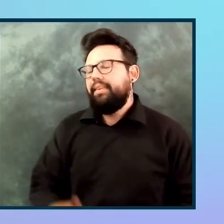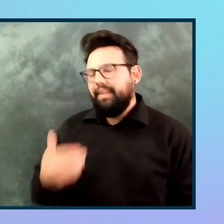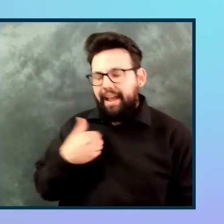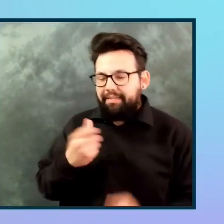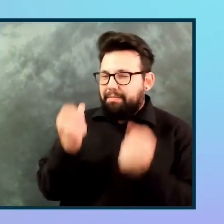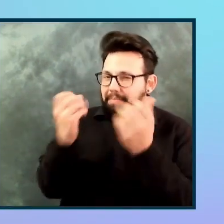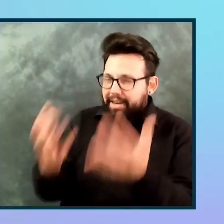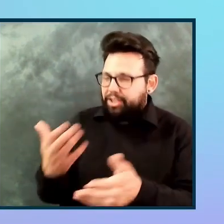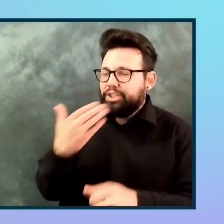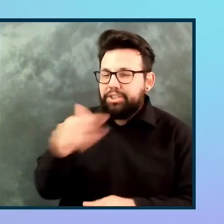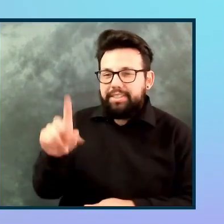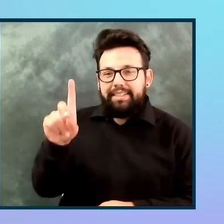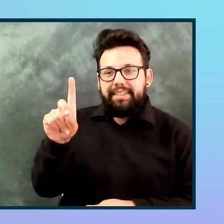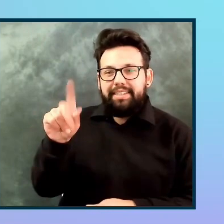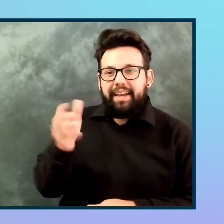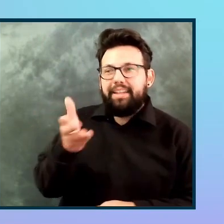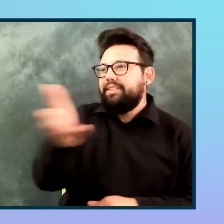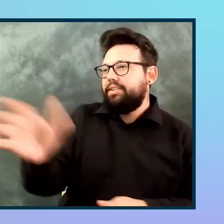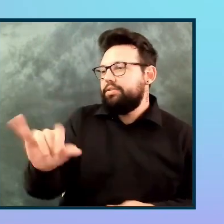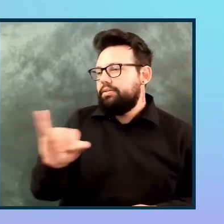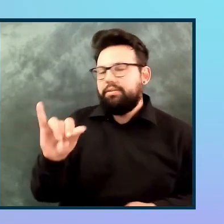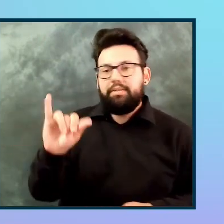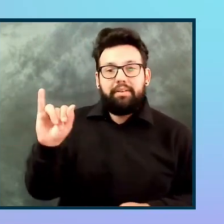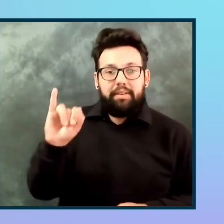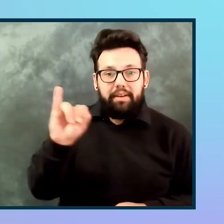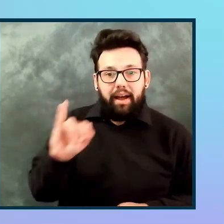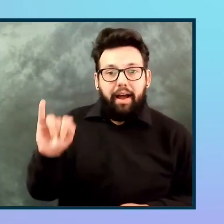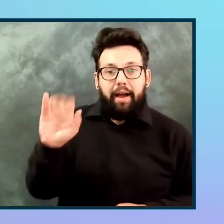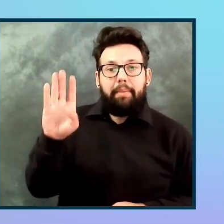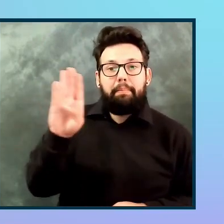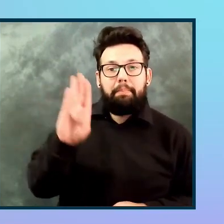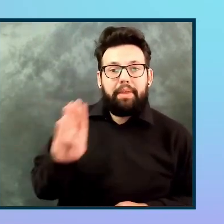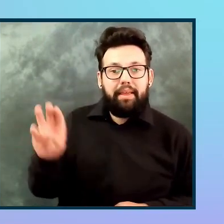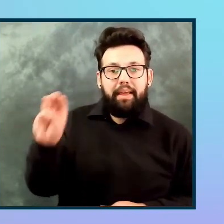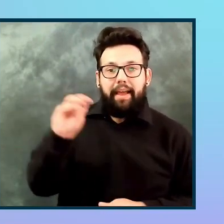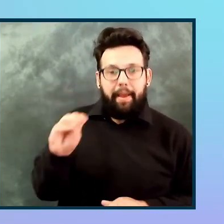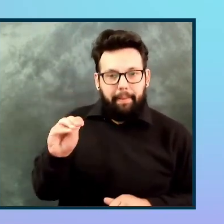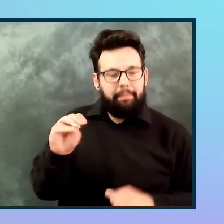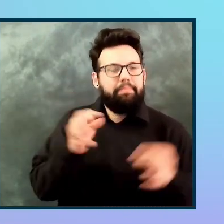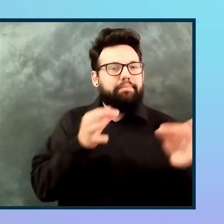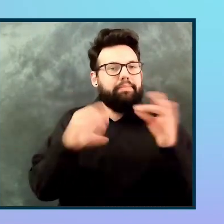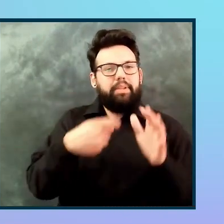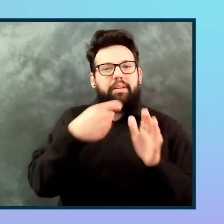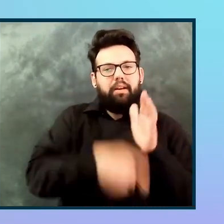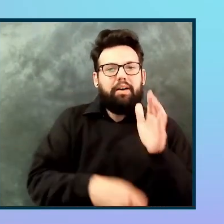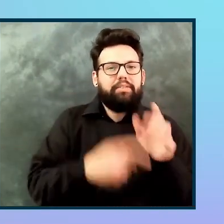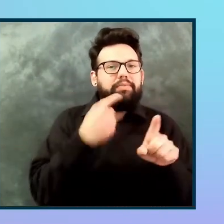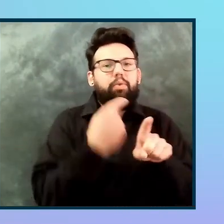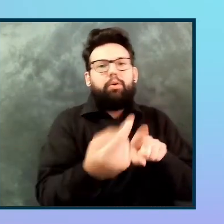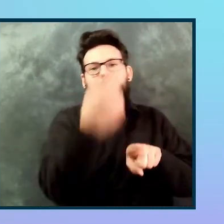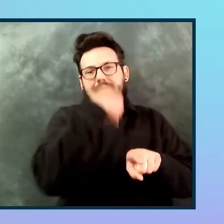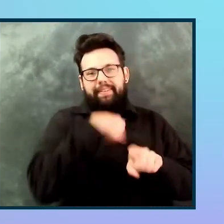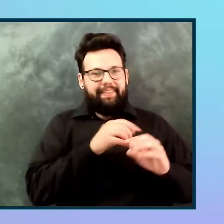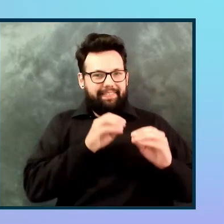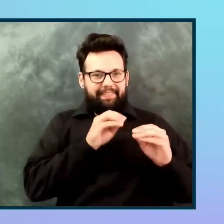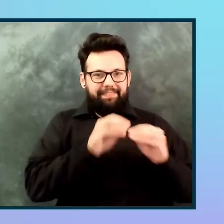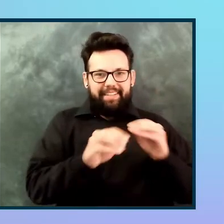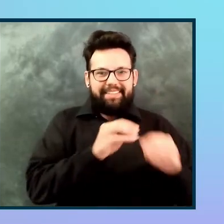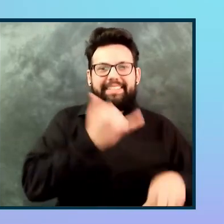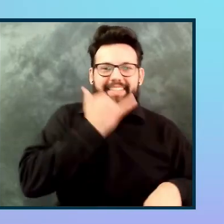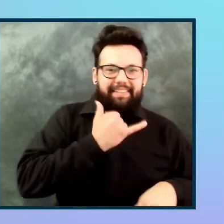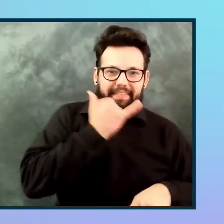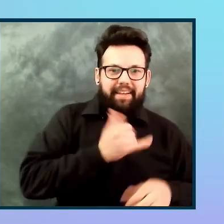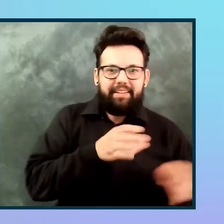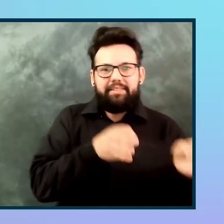there too. I Yes. think, IBM has put together some, cost of fixing defects, earlier in the life cycle versus Yes. later. And then there's also